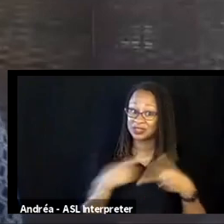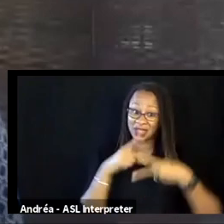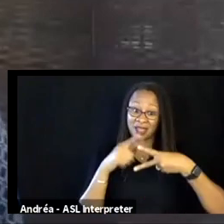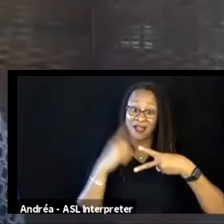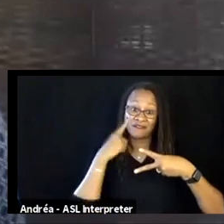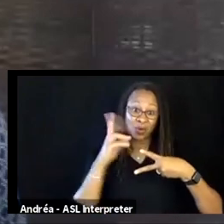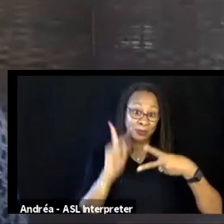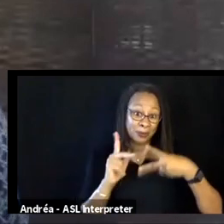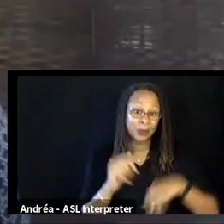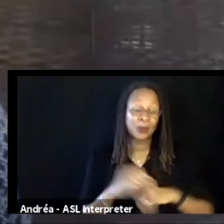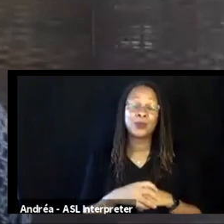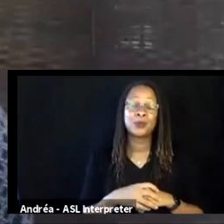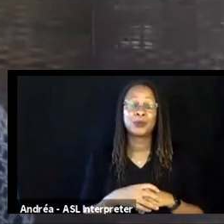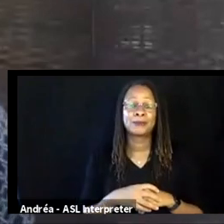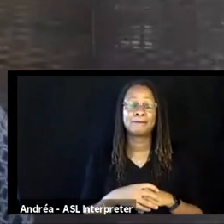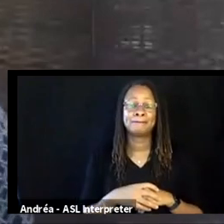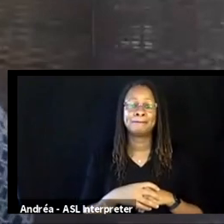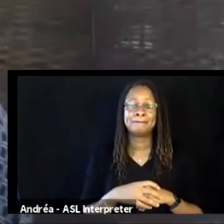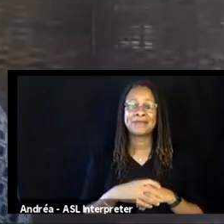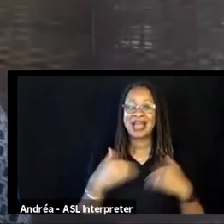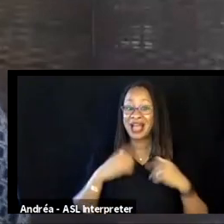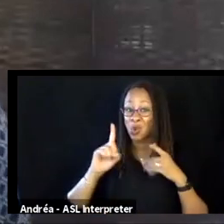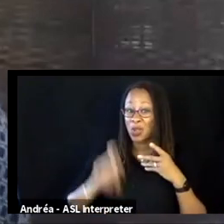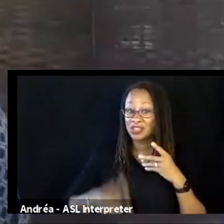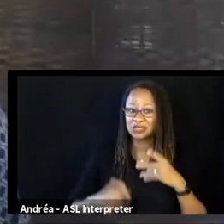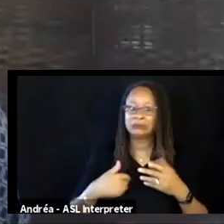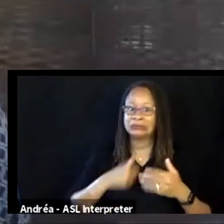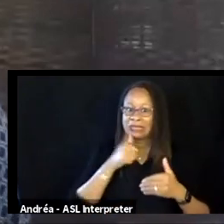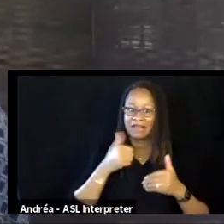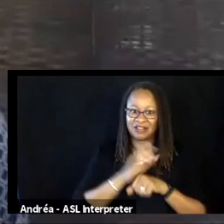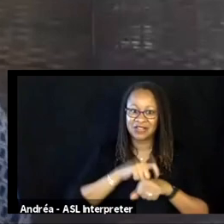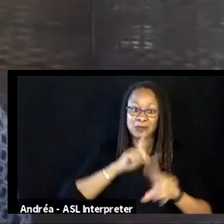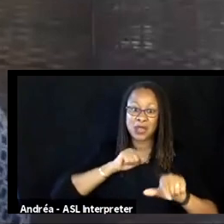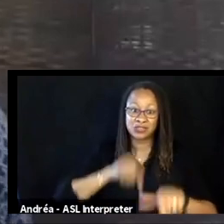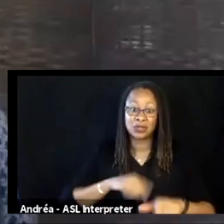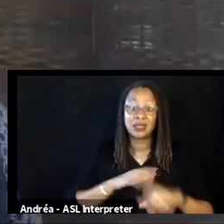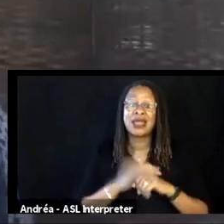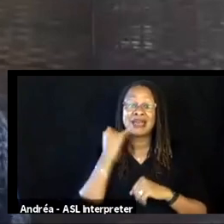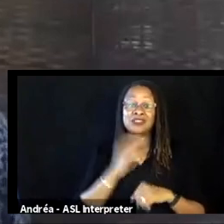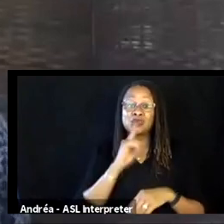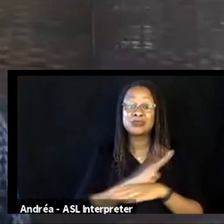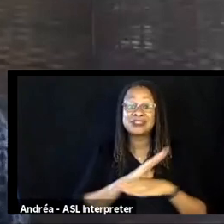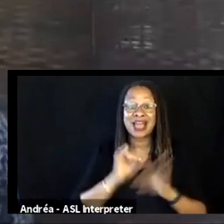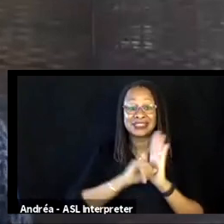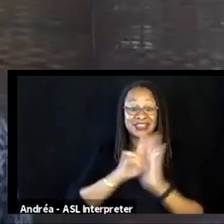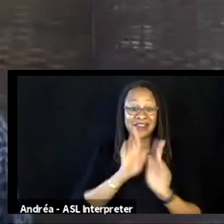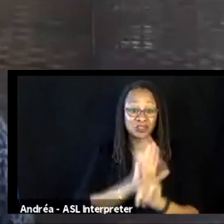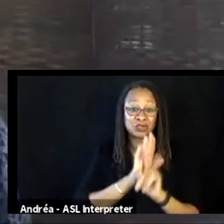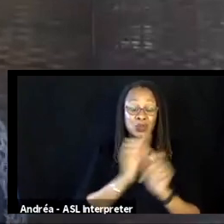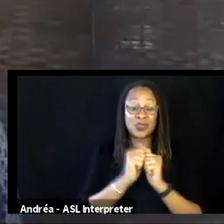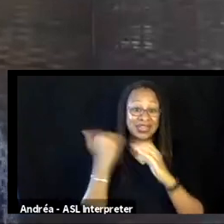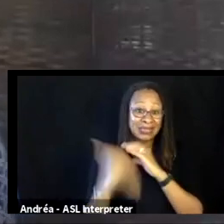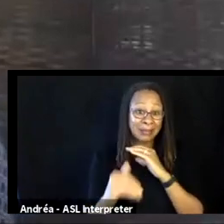those of you who posed questions that we weren't able to answer, if you actually identify yourself with your